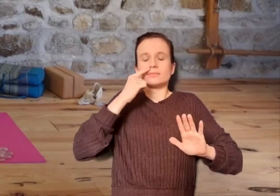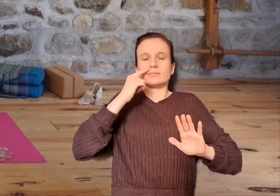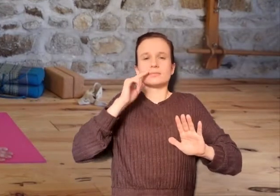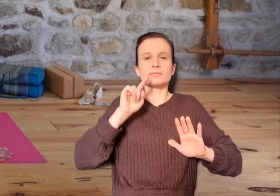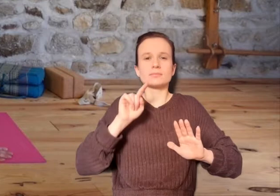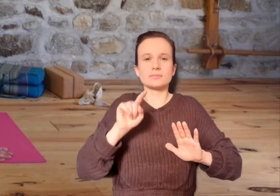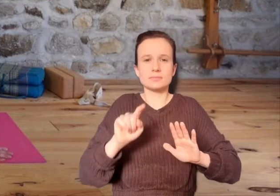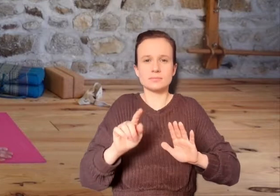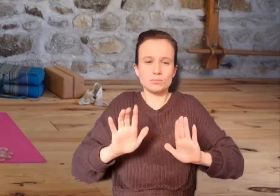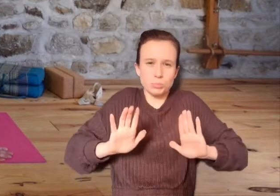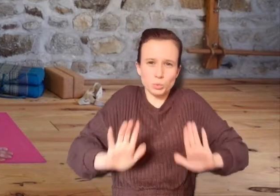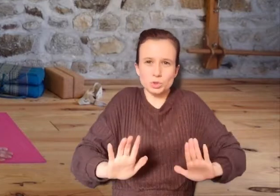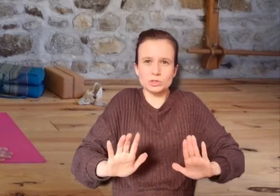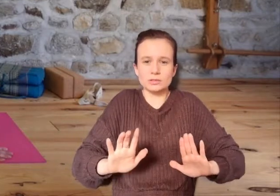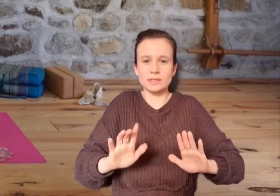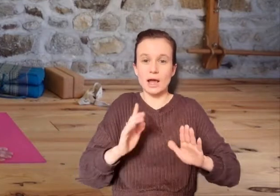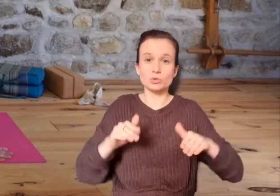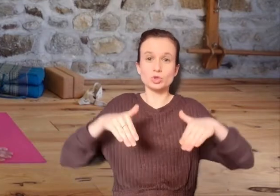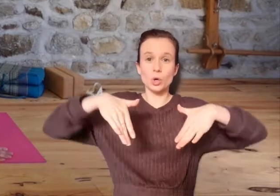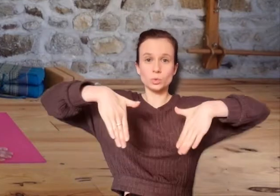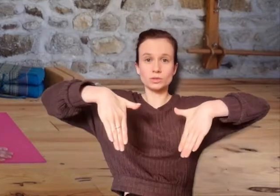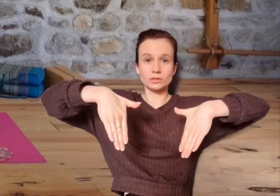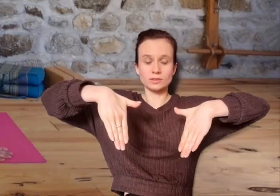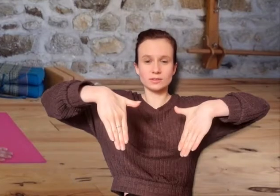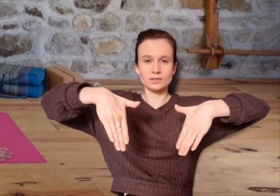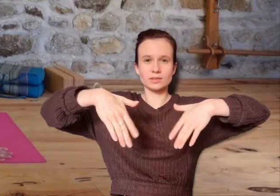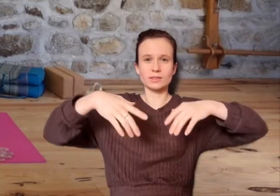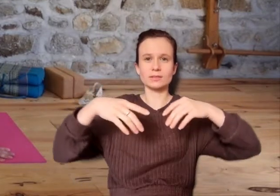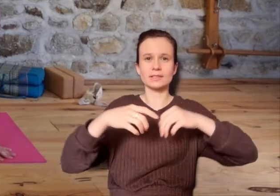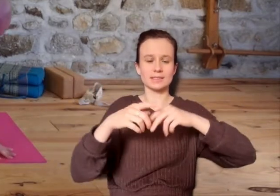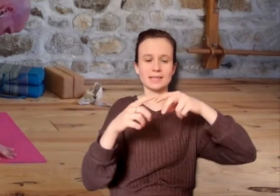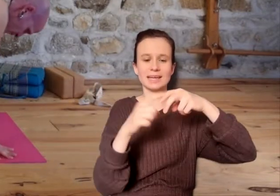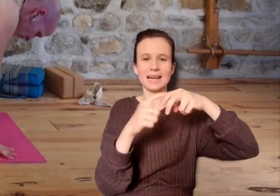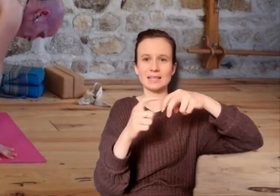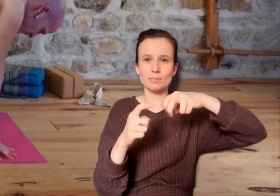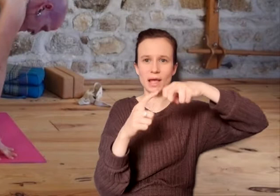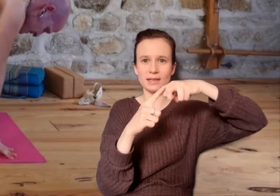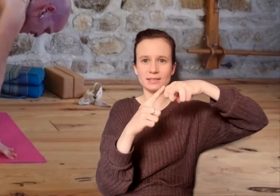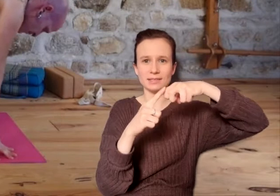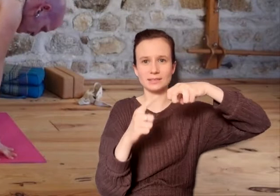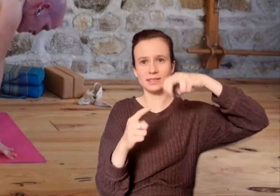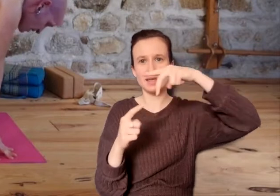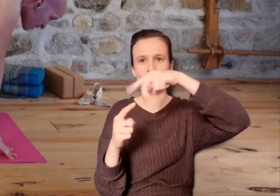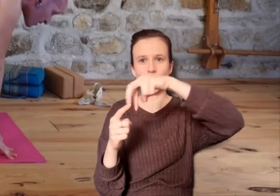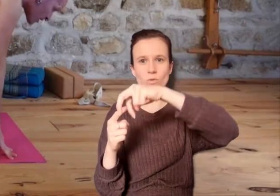On your exhale, you're going to come up onto your toes, bend the knees, and then step forward, feet